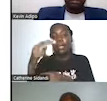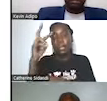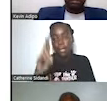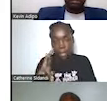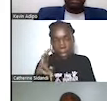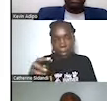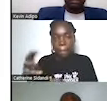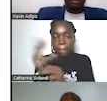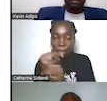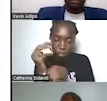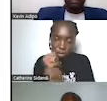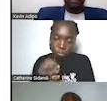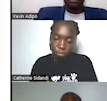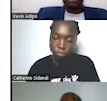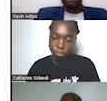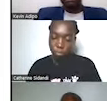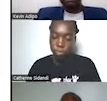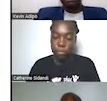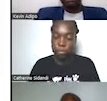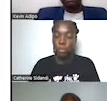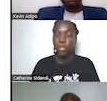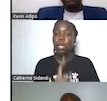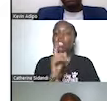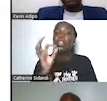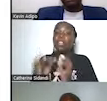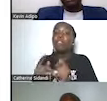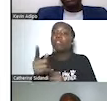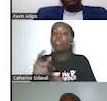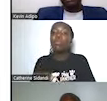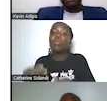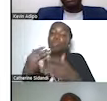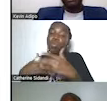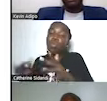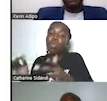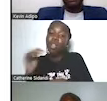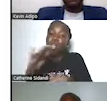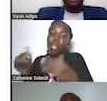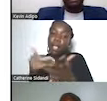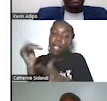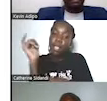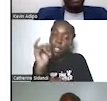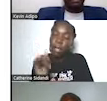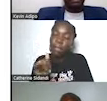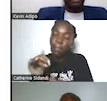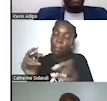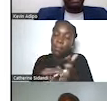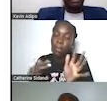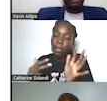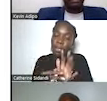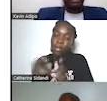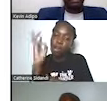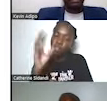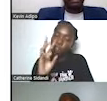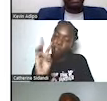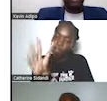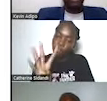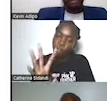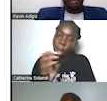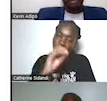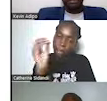HR metrics. So if we use all of that, all of us in Kenya, then you can get a standard rate and say that post-duality, it is 4%.